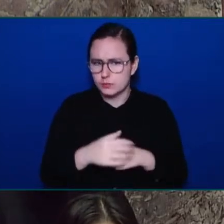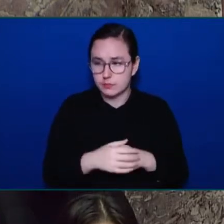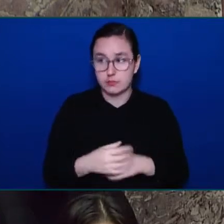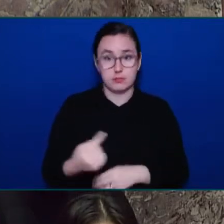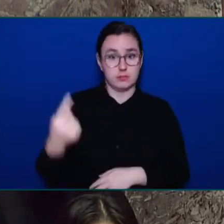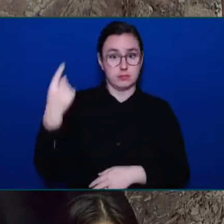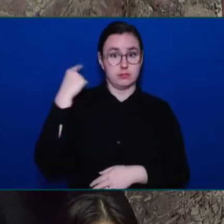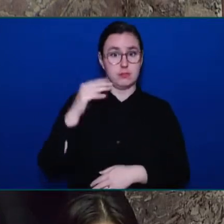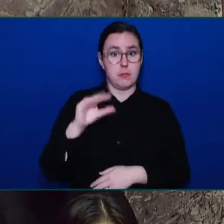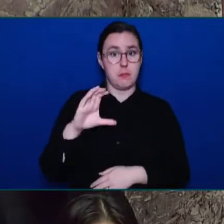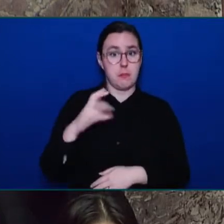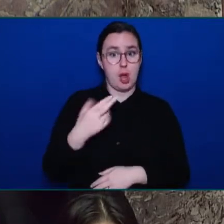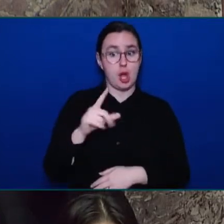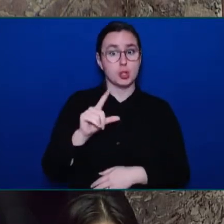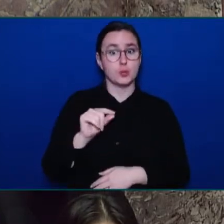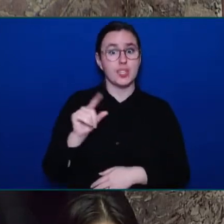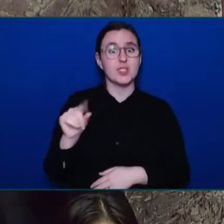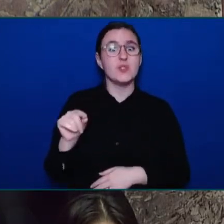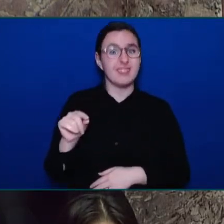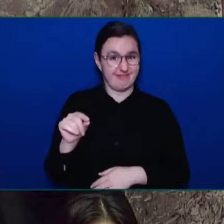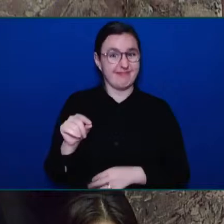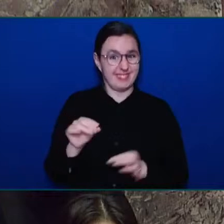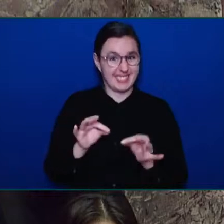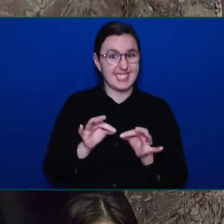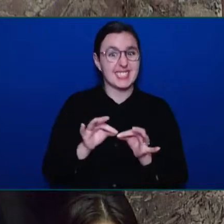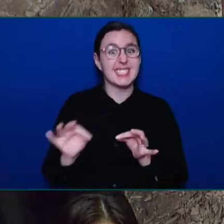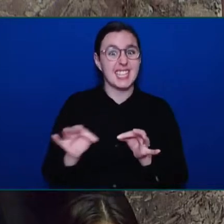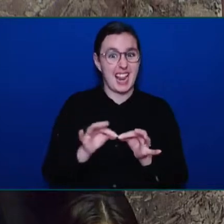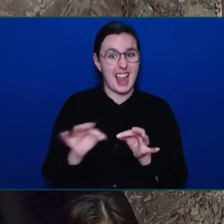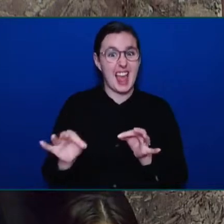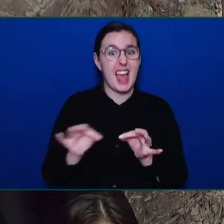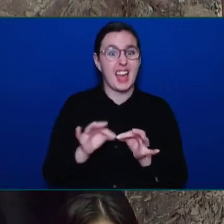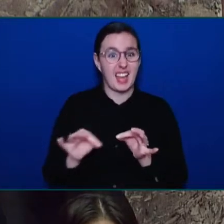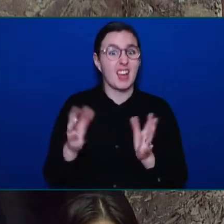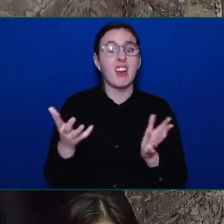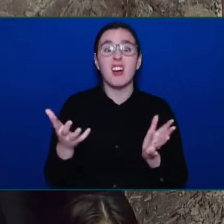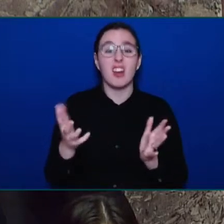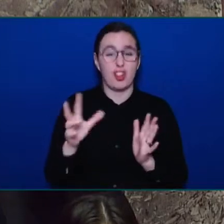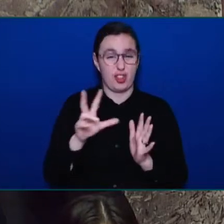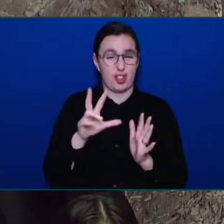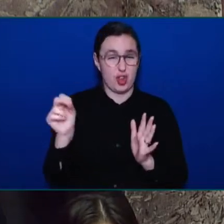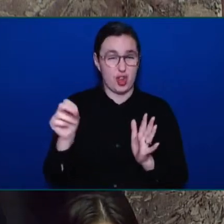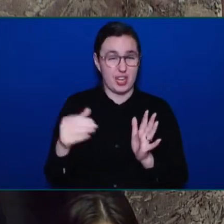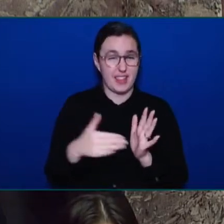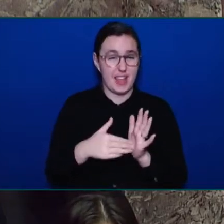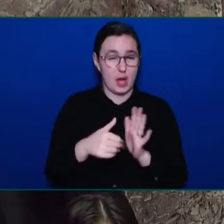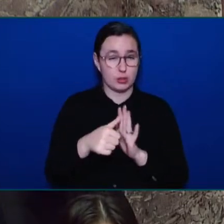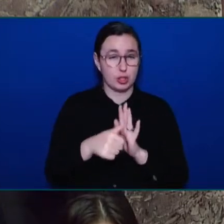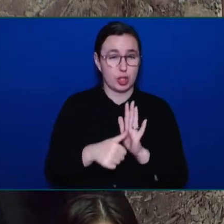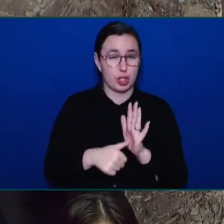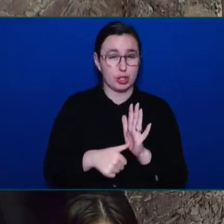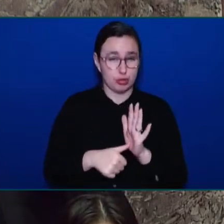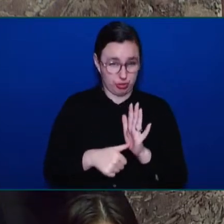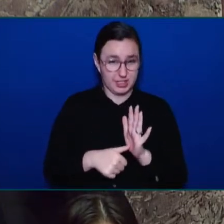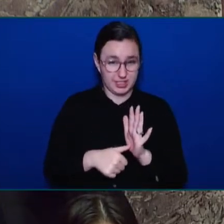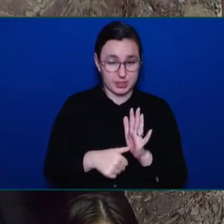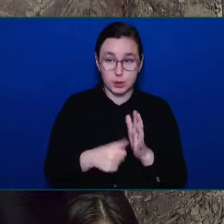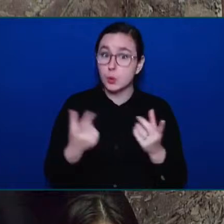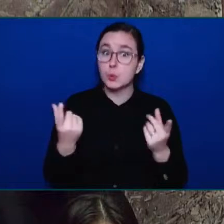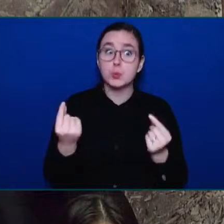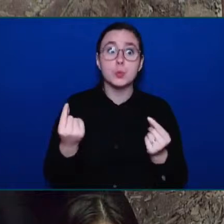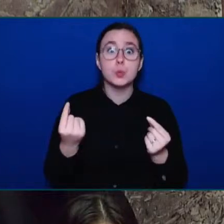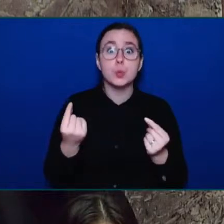our commitment in surgical renewal was to make that up, and we did. 99% of them completed, Honourable Speaker.